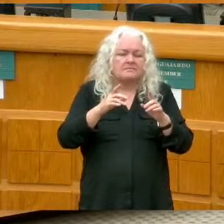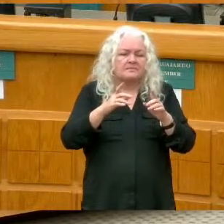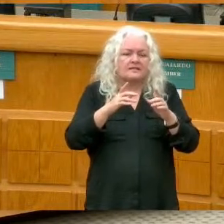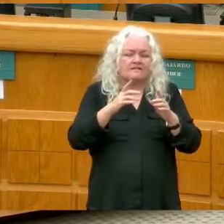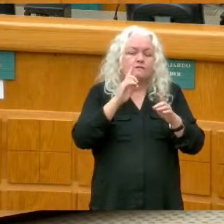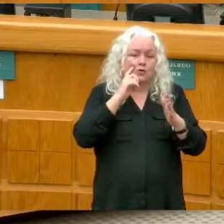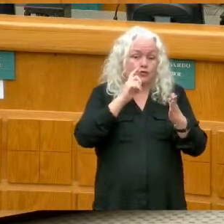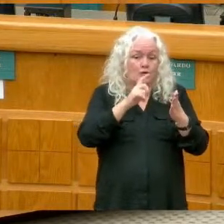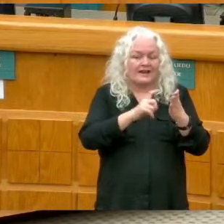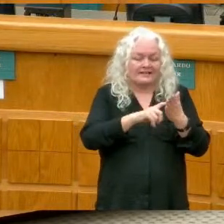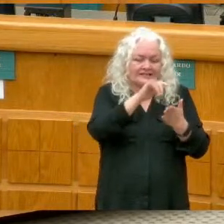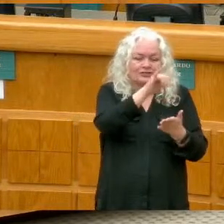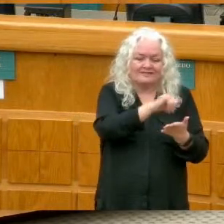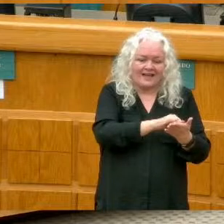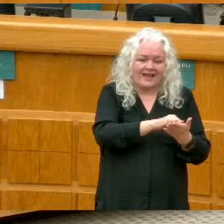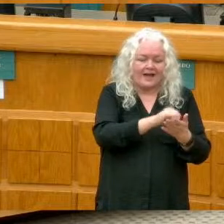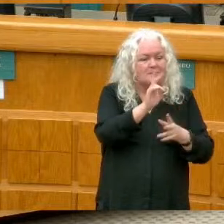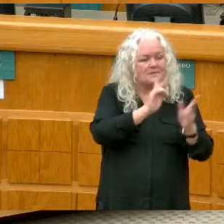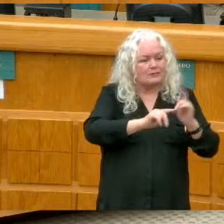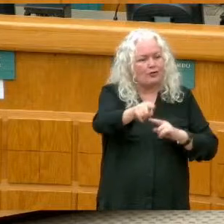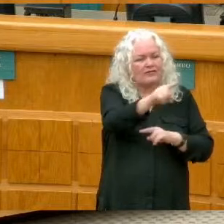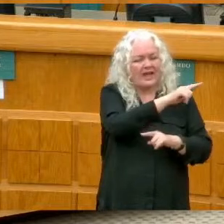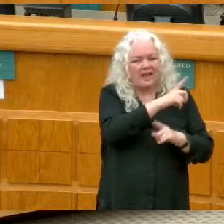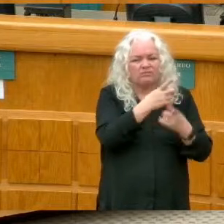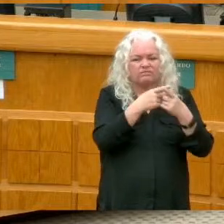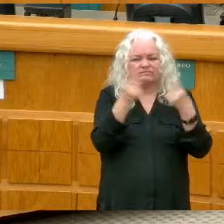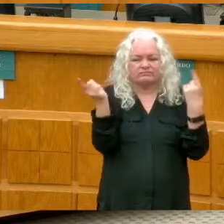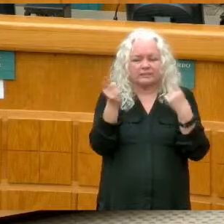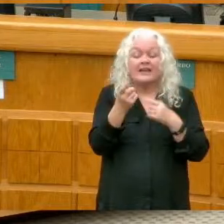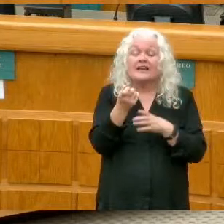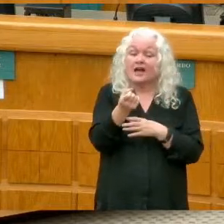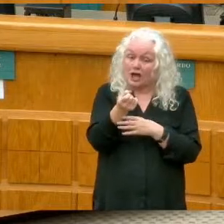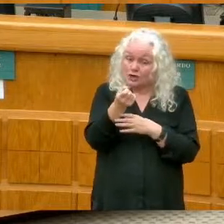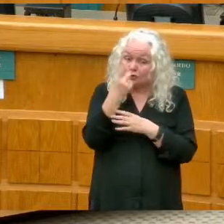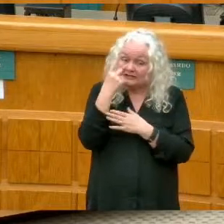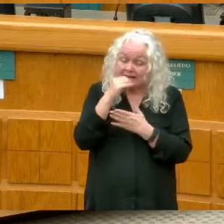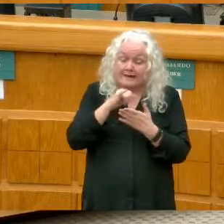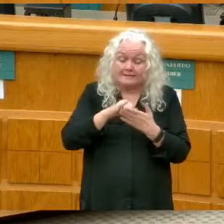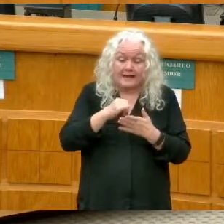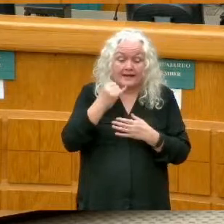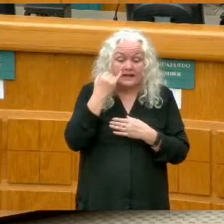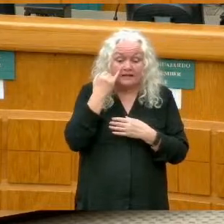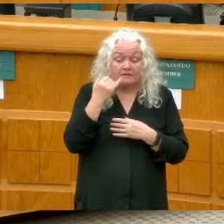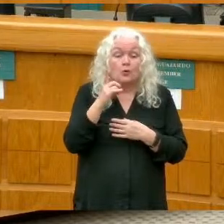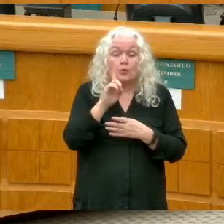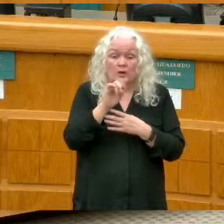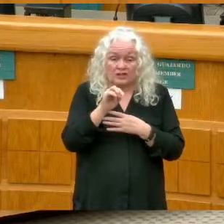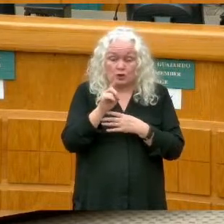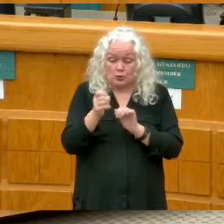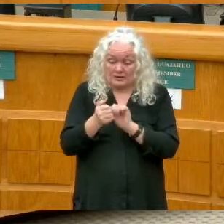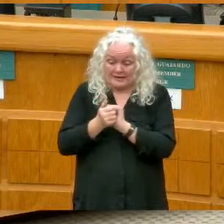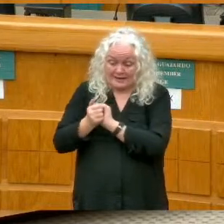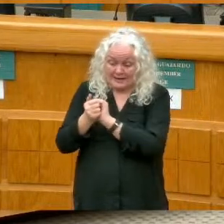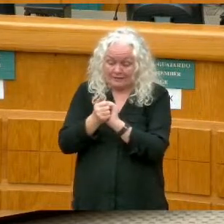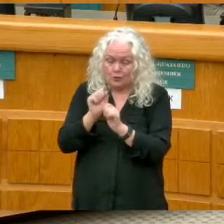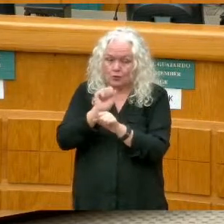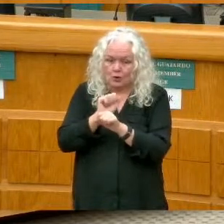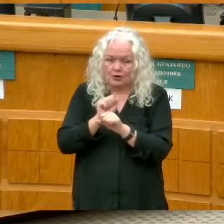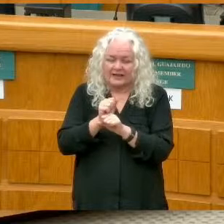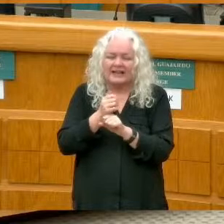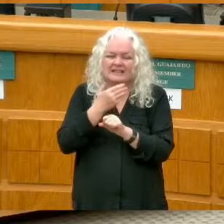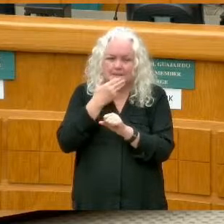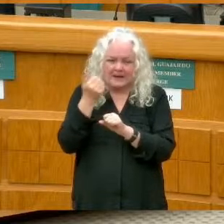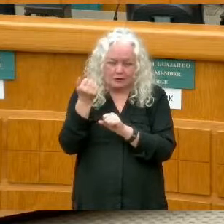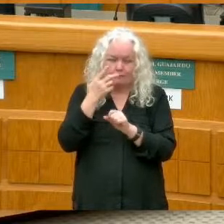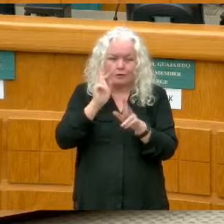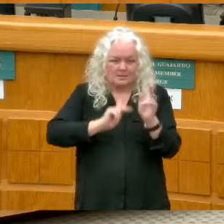for the recognition by those who understand that when we do act in unison, it is definitely for the common